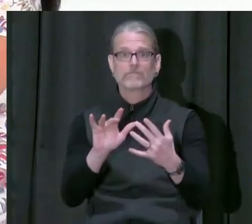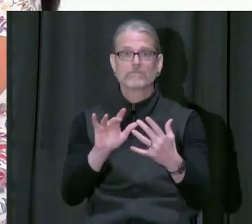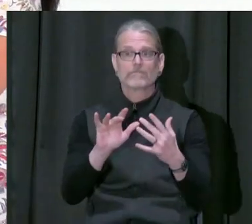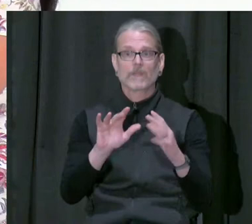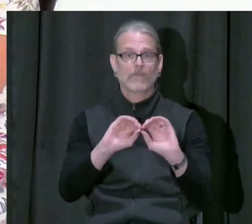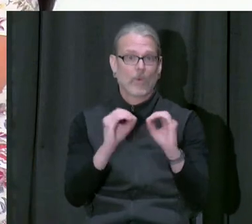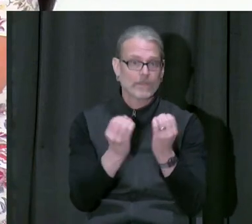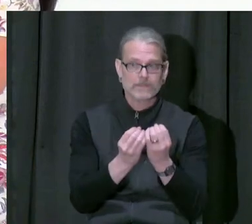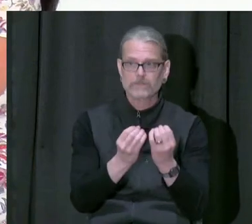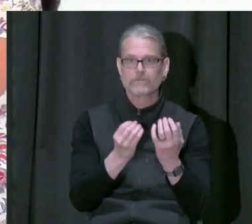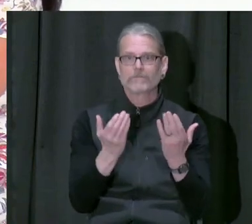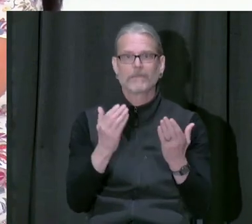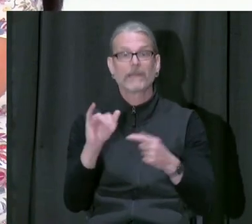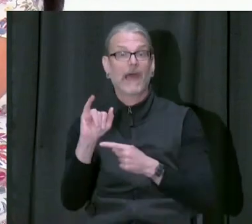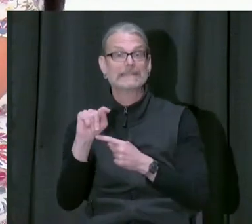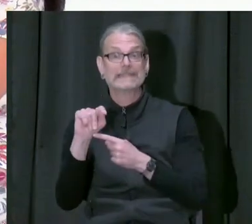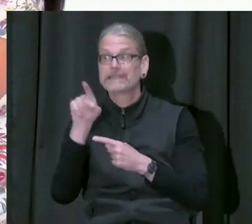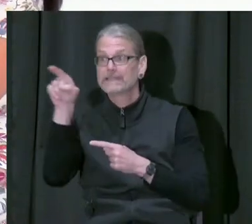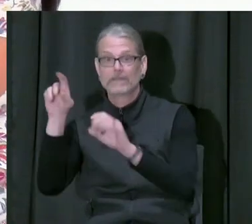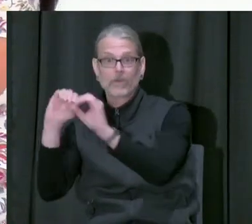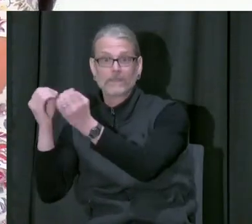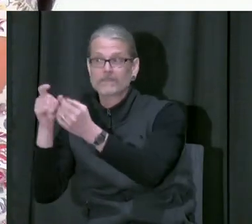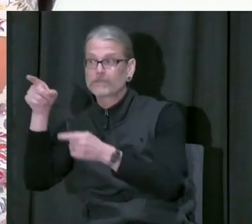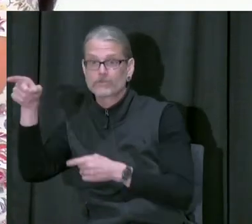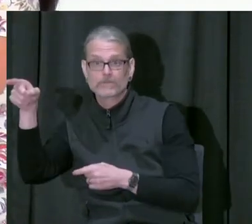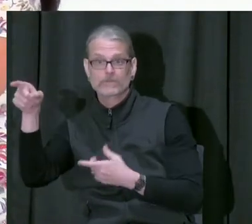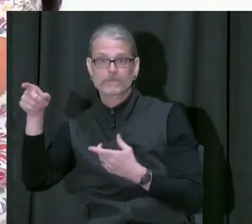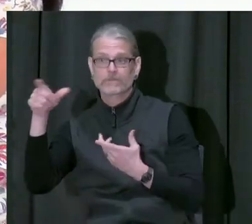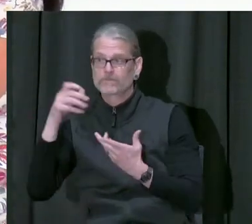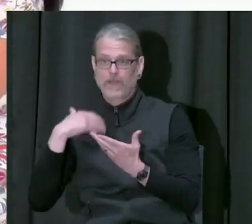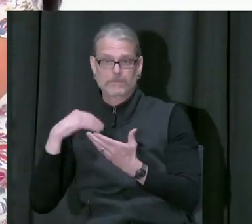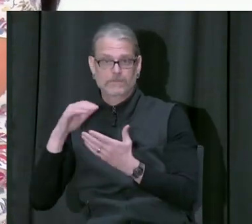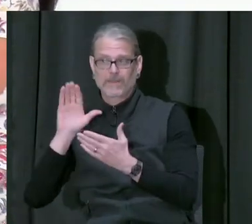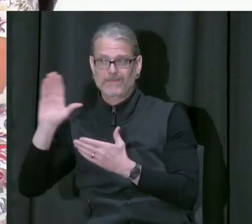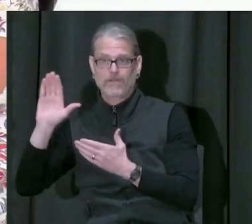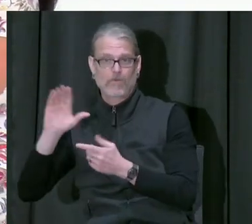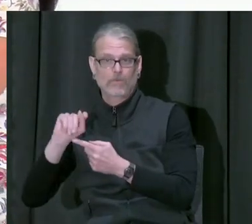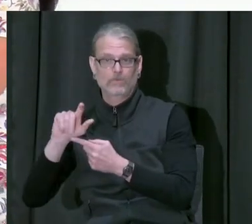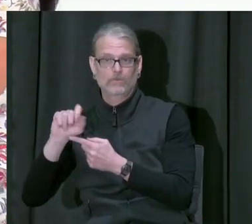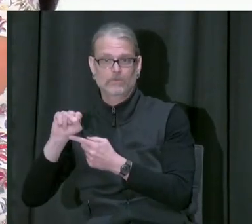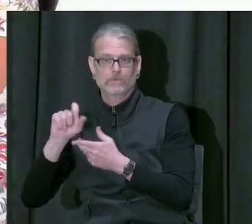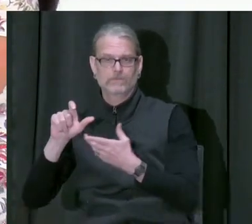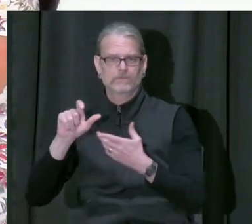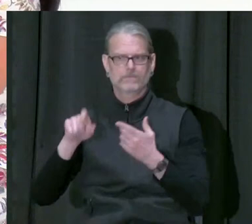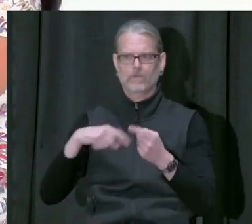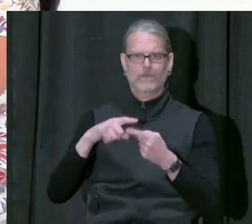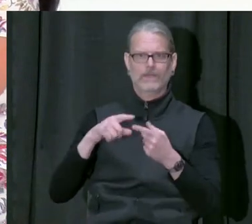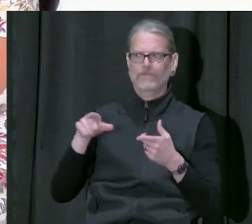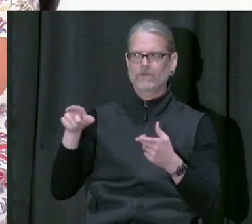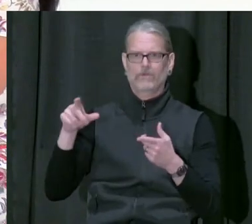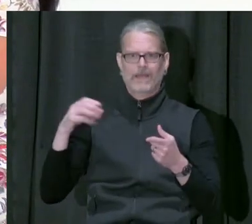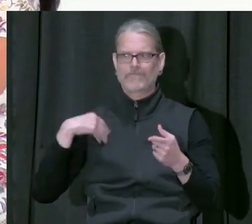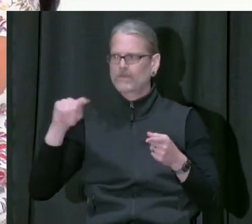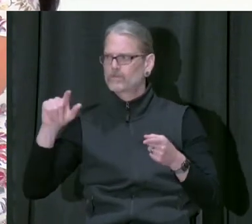organization, like the IT organization that's, procuring tools. Well, at the time of procuring tools, that's another bell that rings and